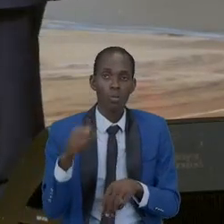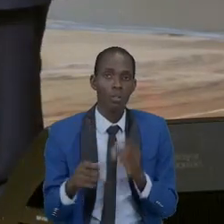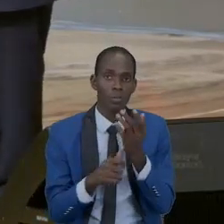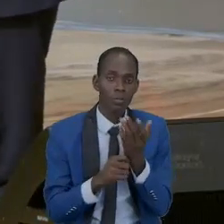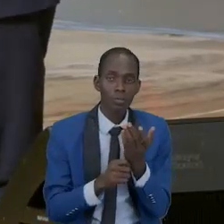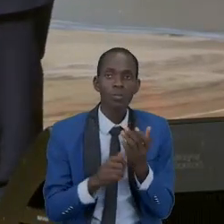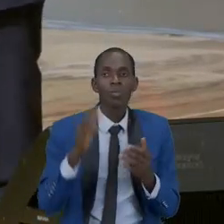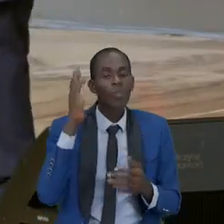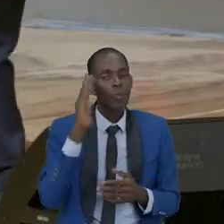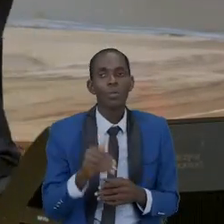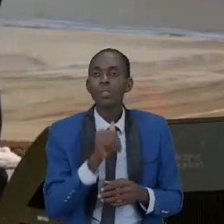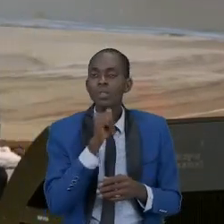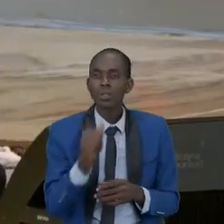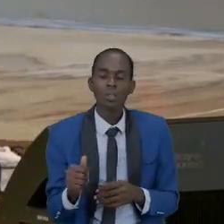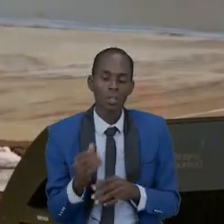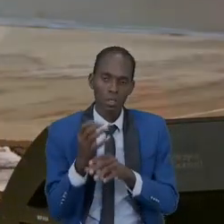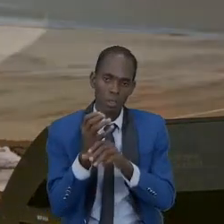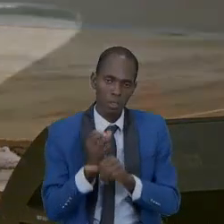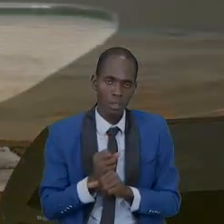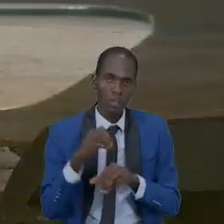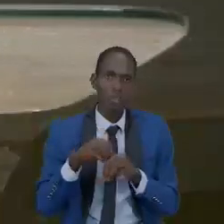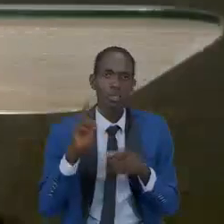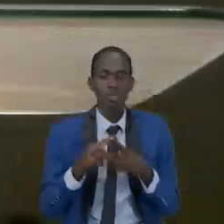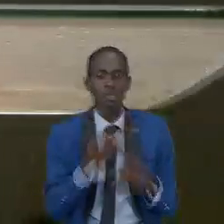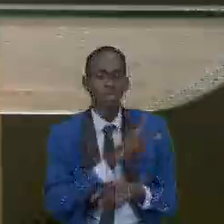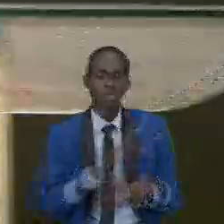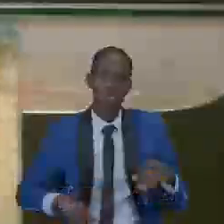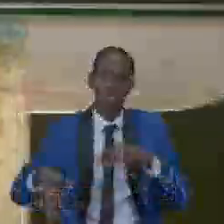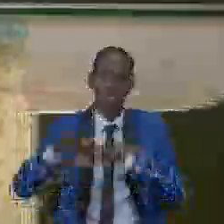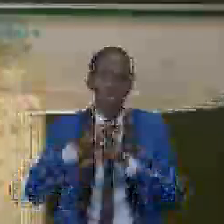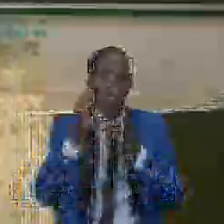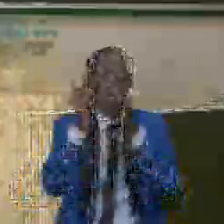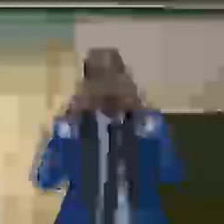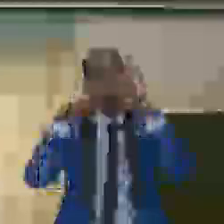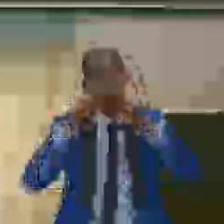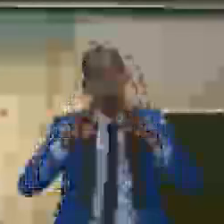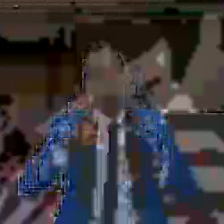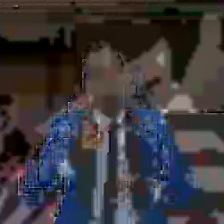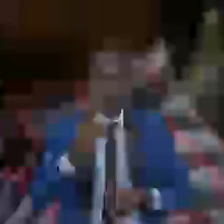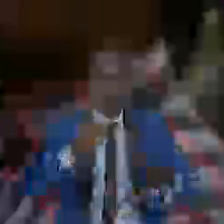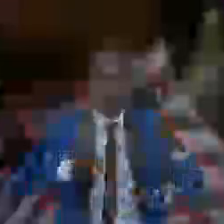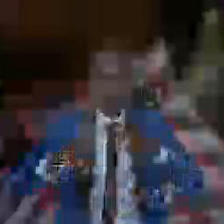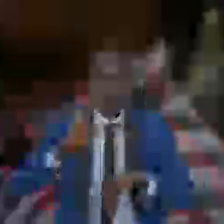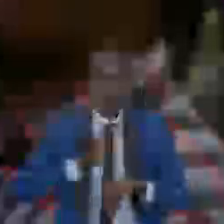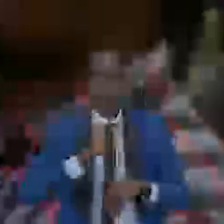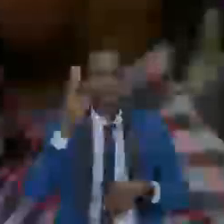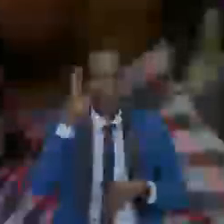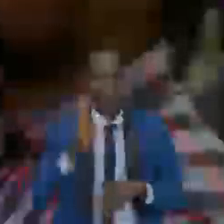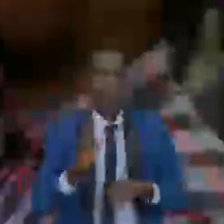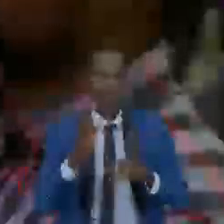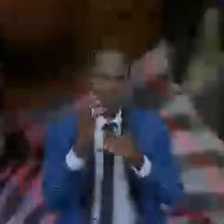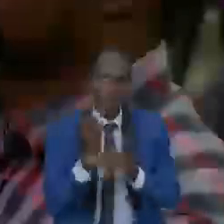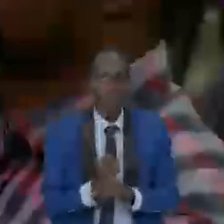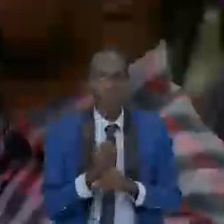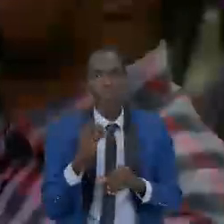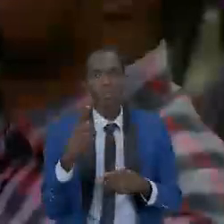will not inherit the kingdom of God. I will inherit the kingdom of God.